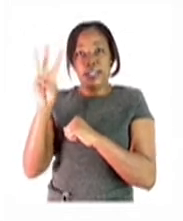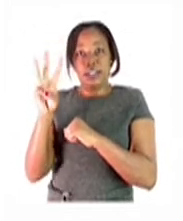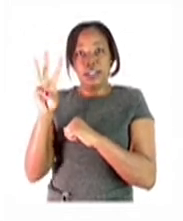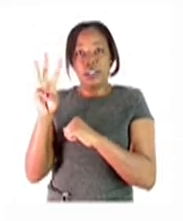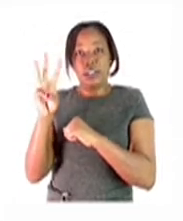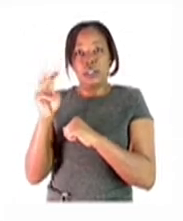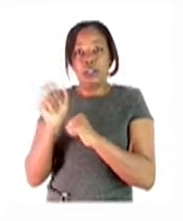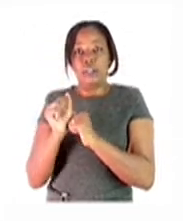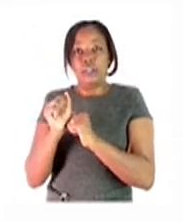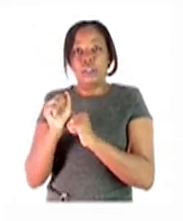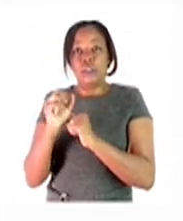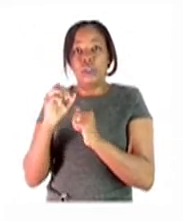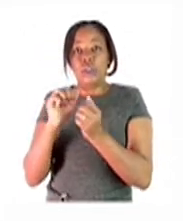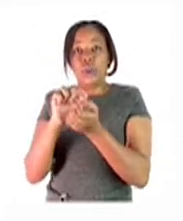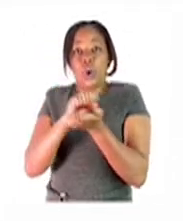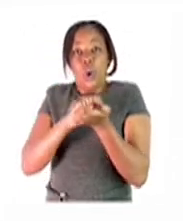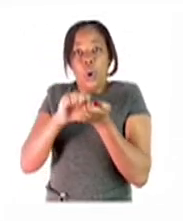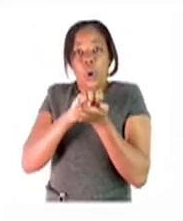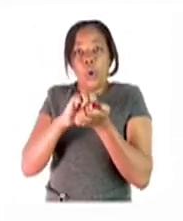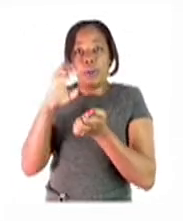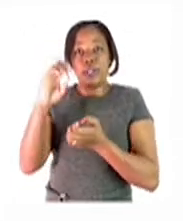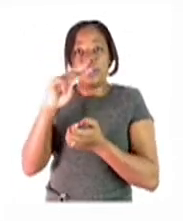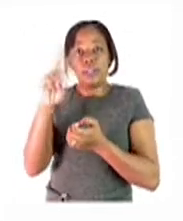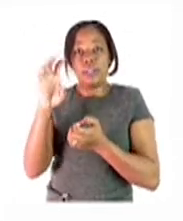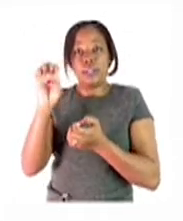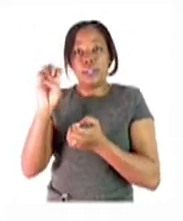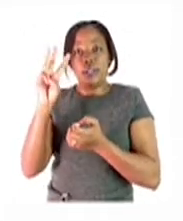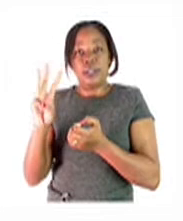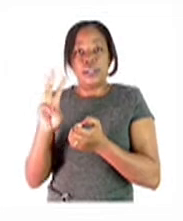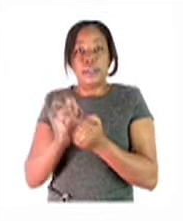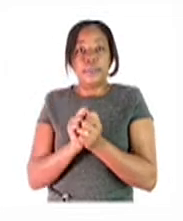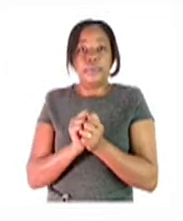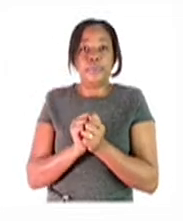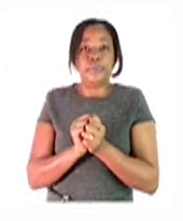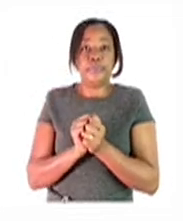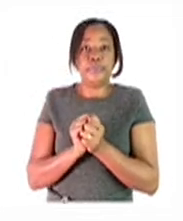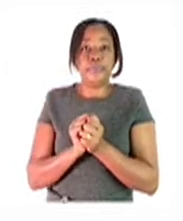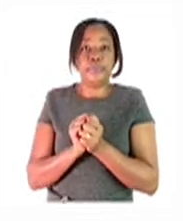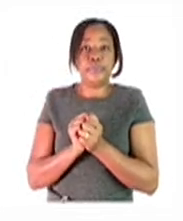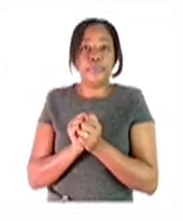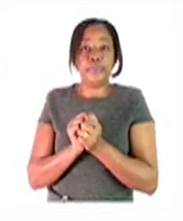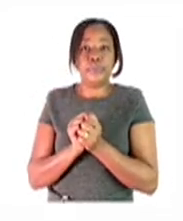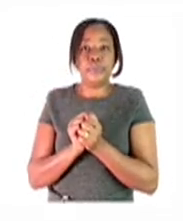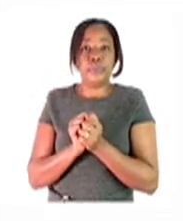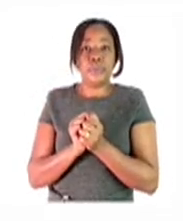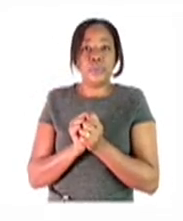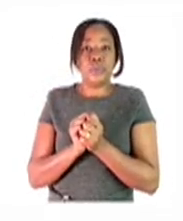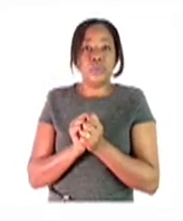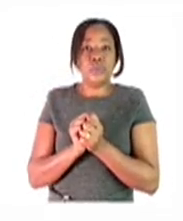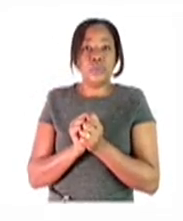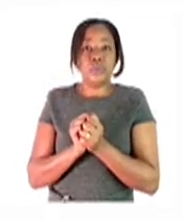the birds, south for the winter. Flu, news.